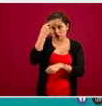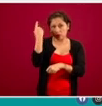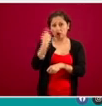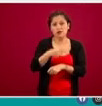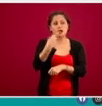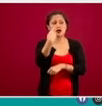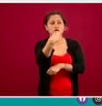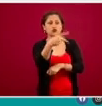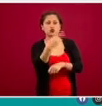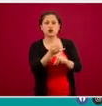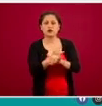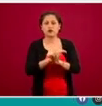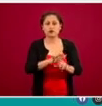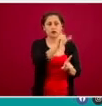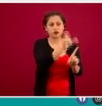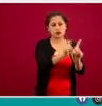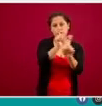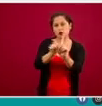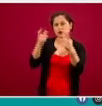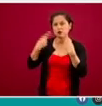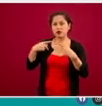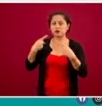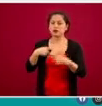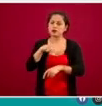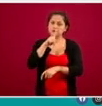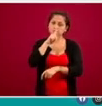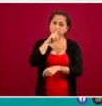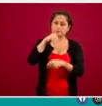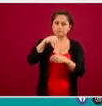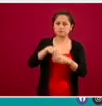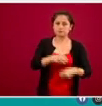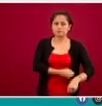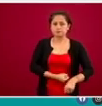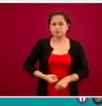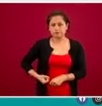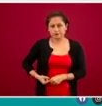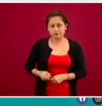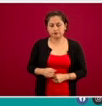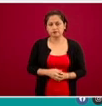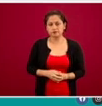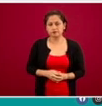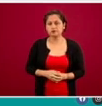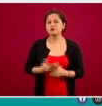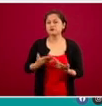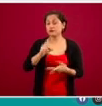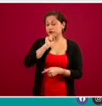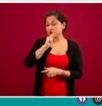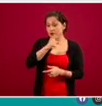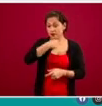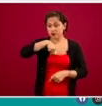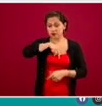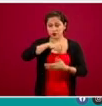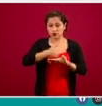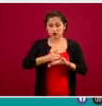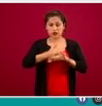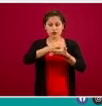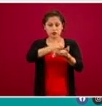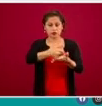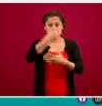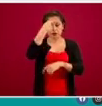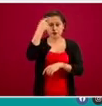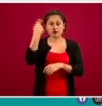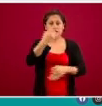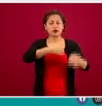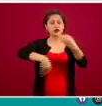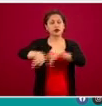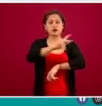Information. We are working very hard in collaboration with the Institute to protect everyone's personal information